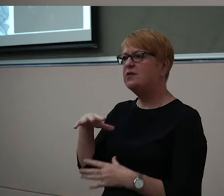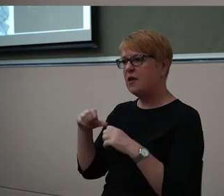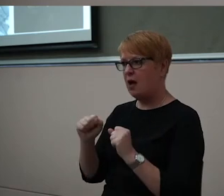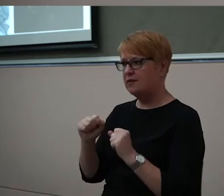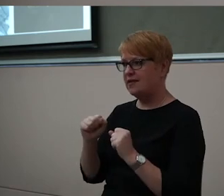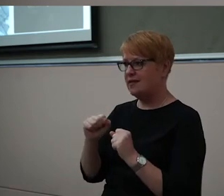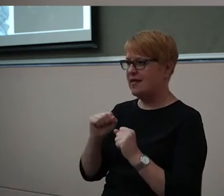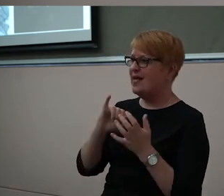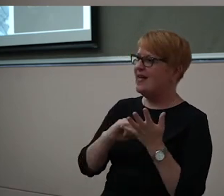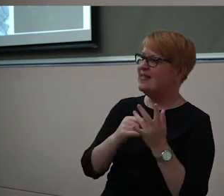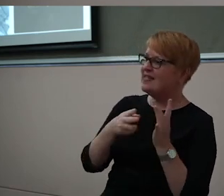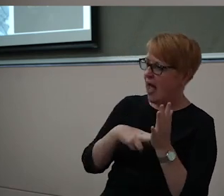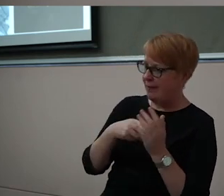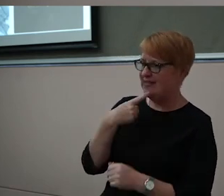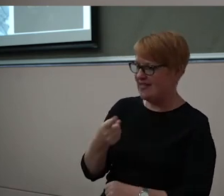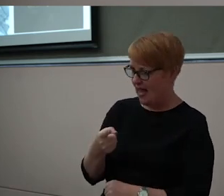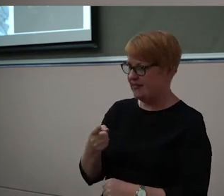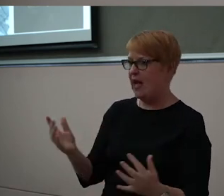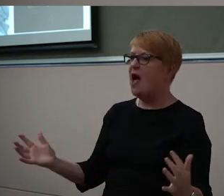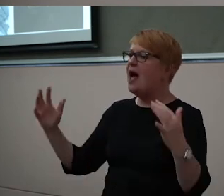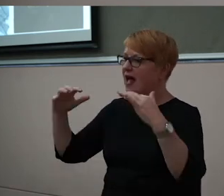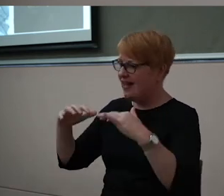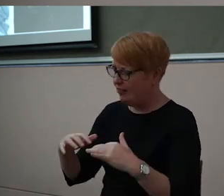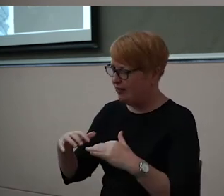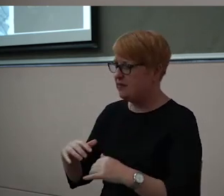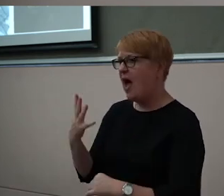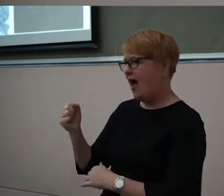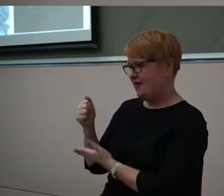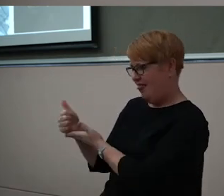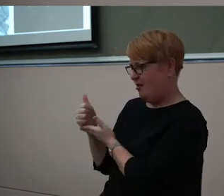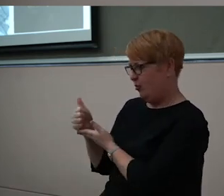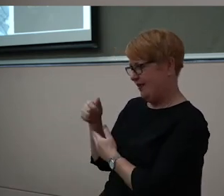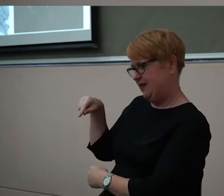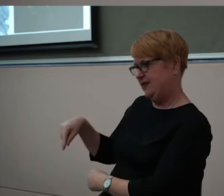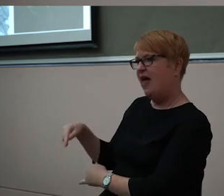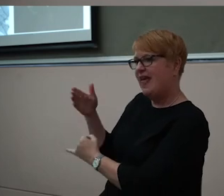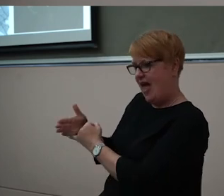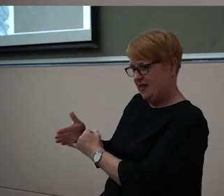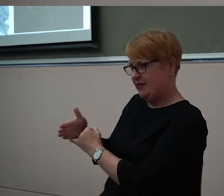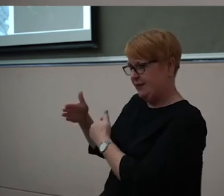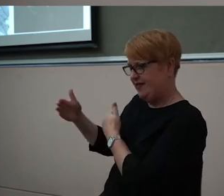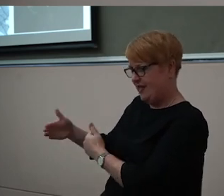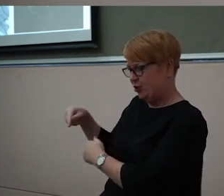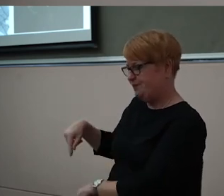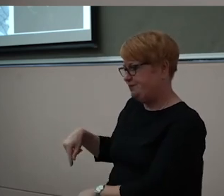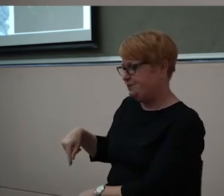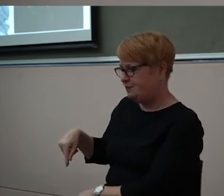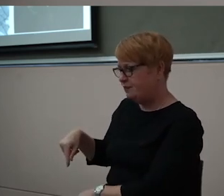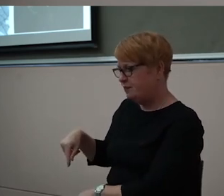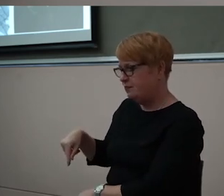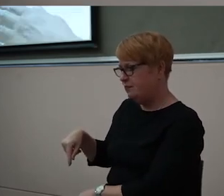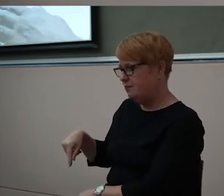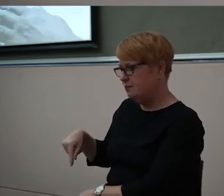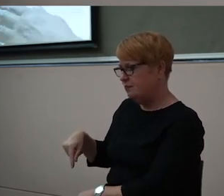and so was the reason why the 10 people that were invited or 11 people that were invited to have